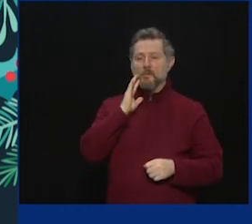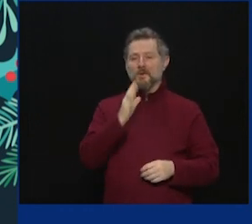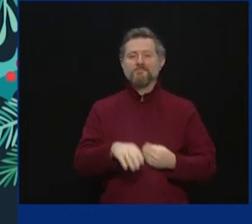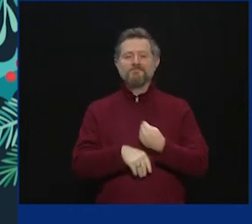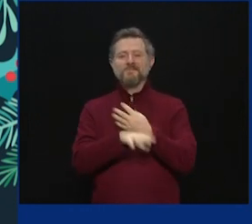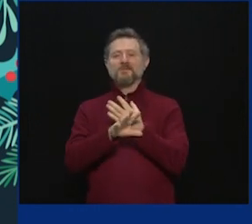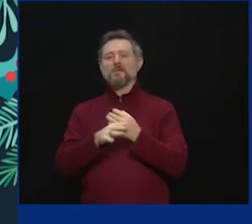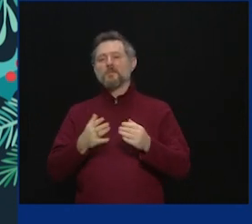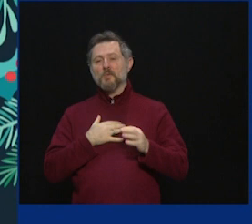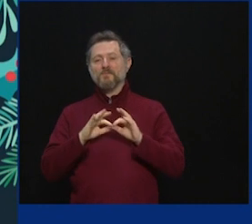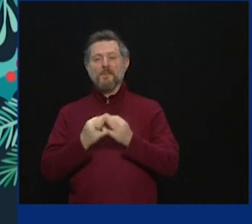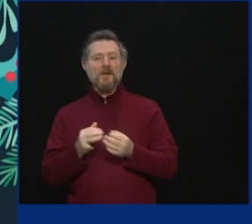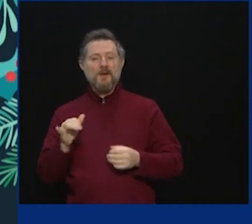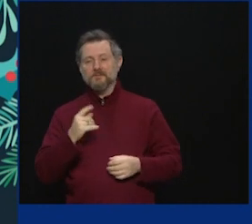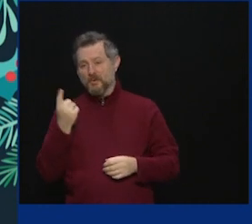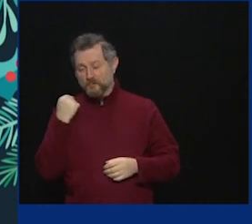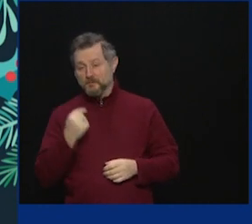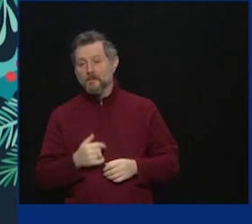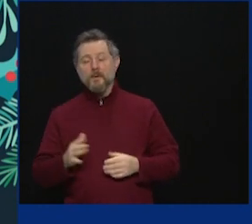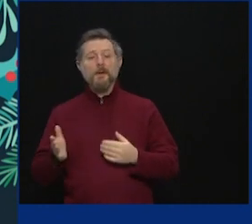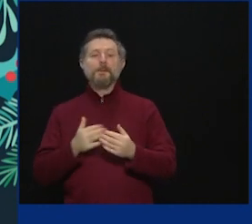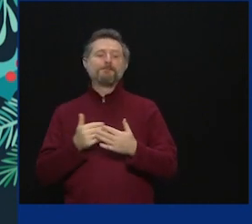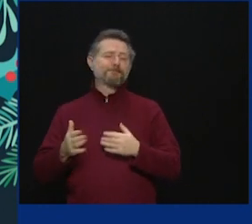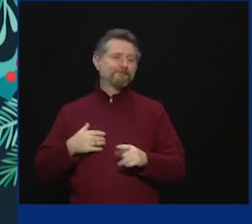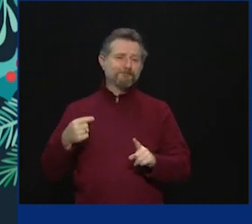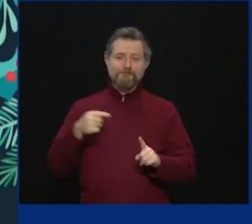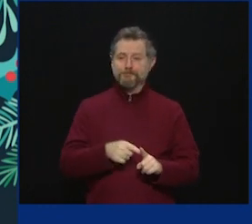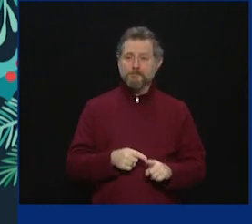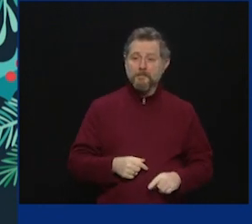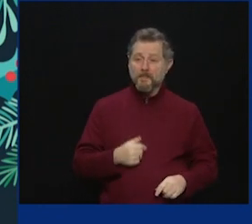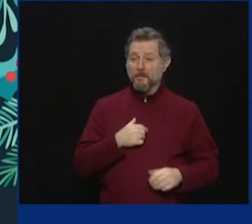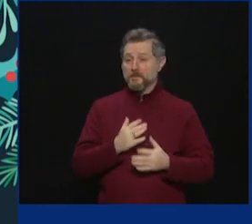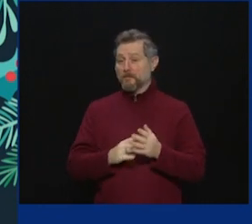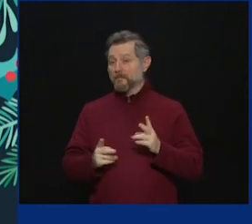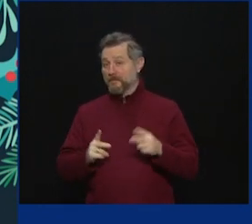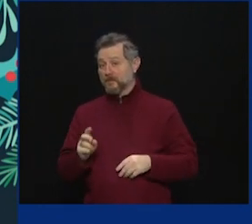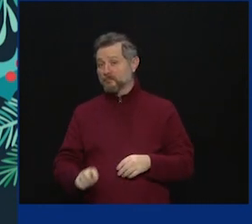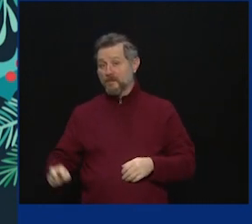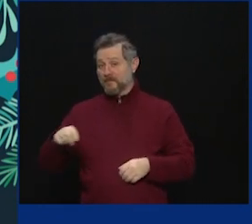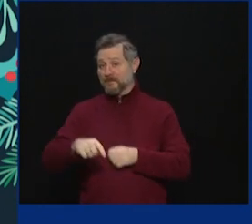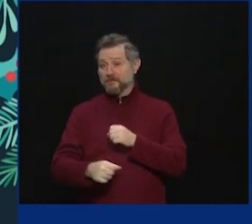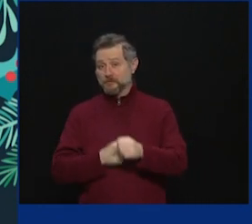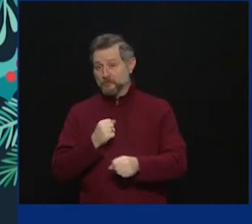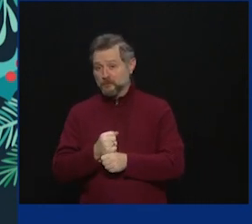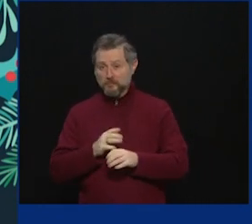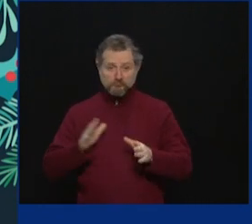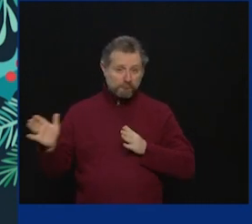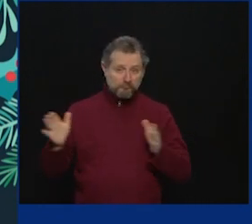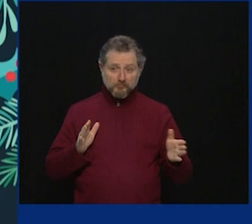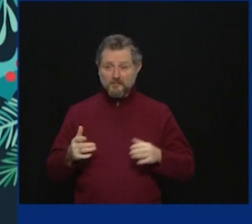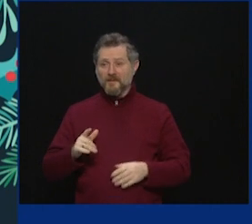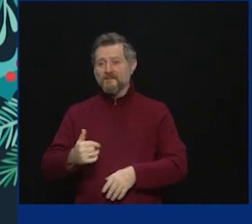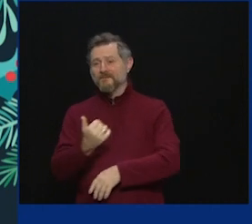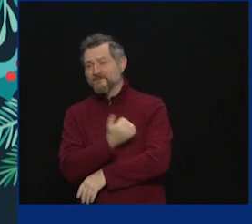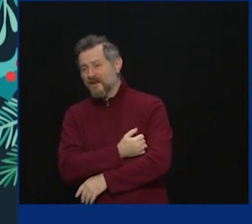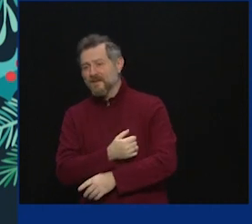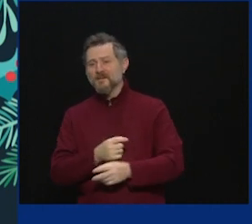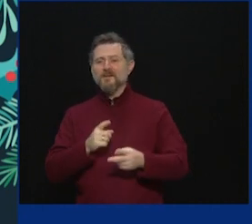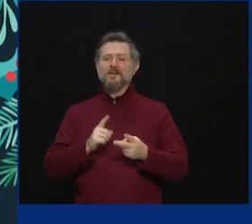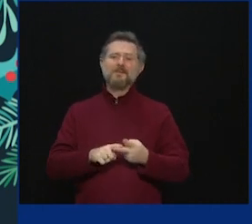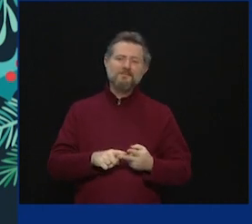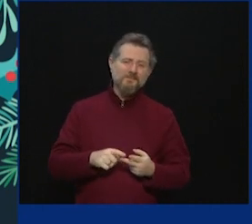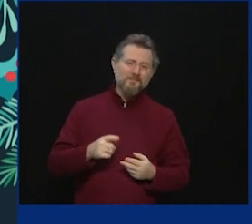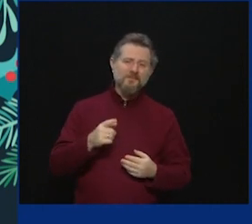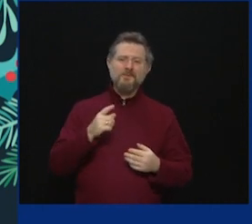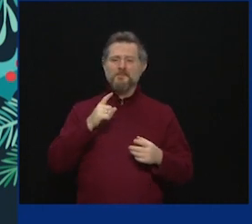who remember how hard it was last year and are making those steps to travel, if you're vaccinated and boosted, wear that mask, you're fine.